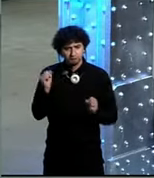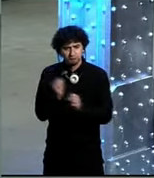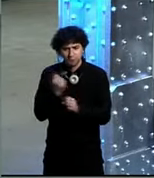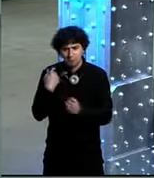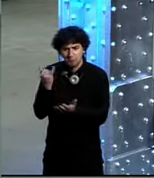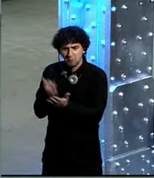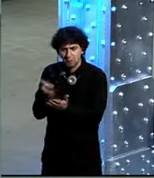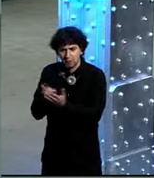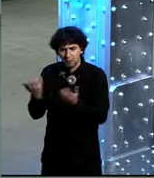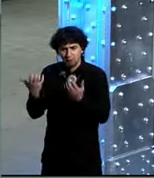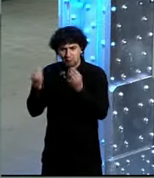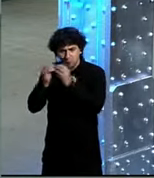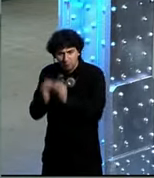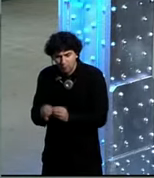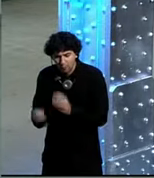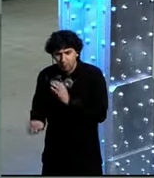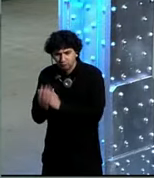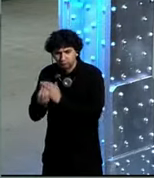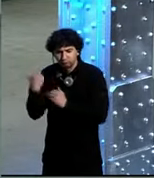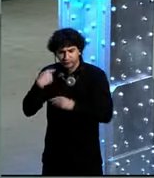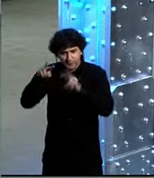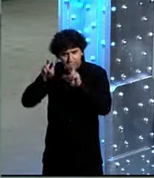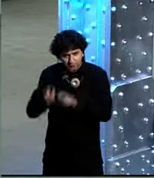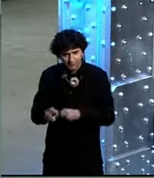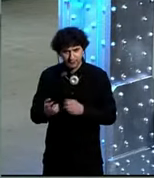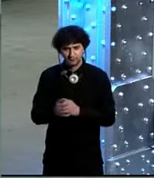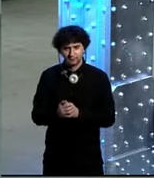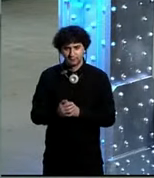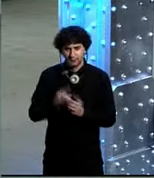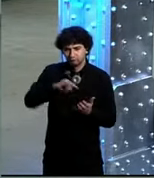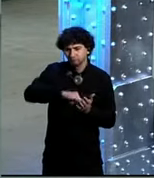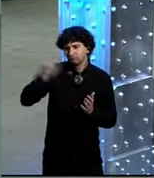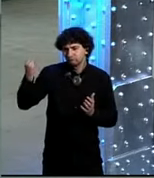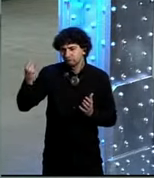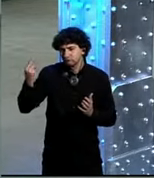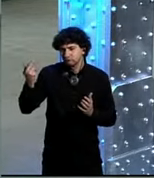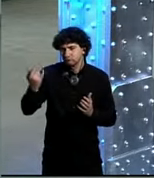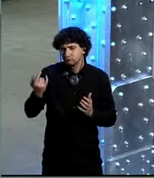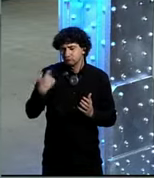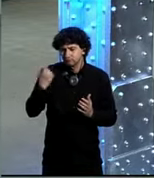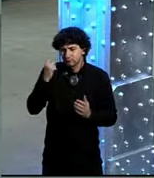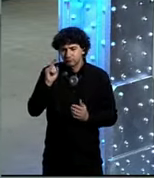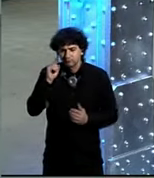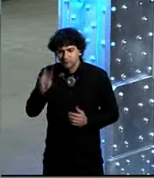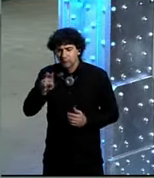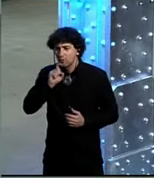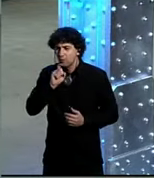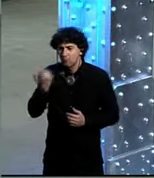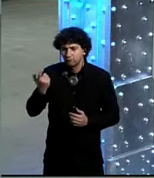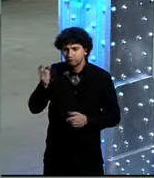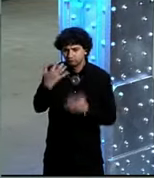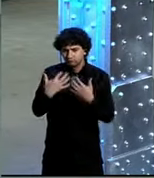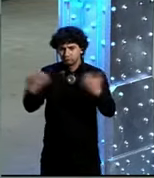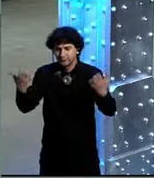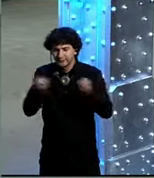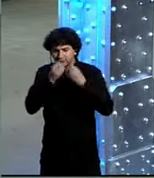researching into how new technology and new ways that the audience behaves affect how we are telling stories. How does